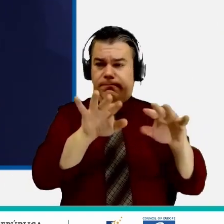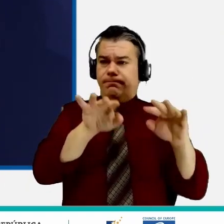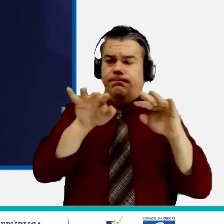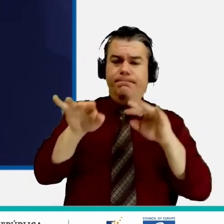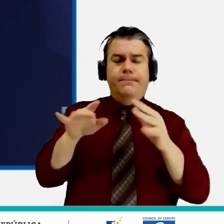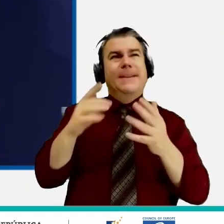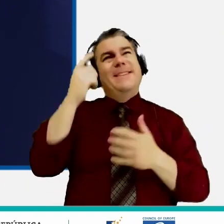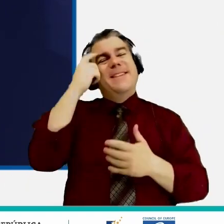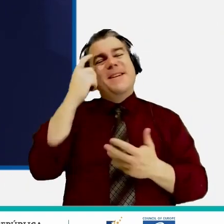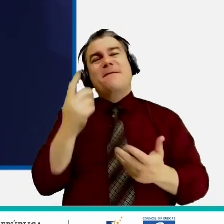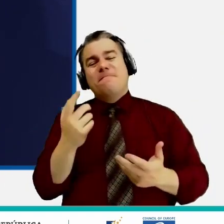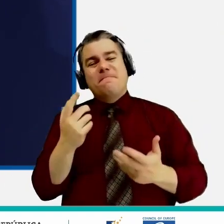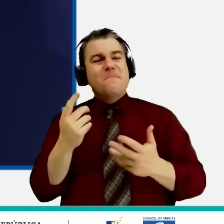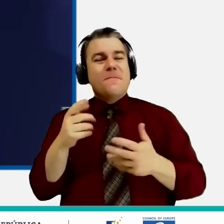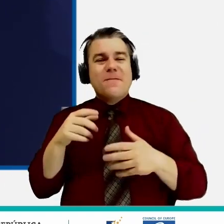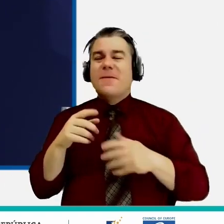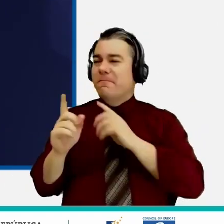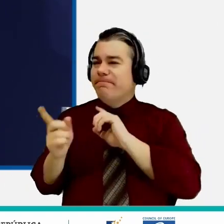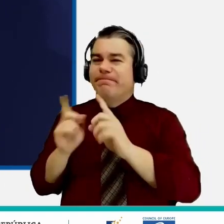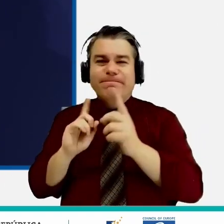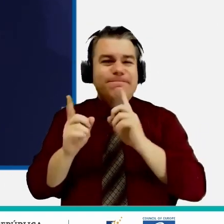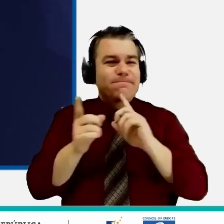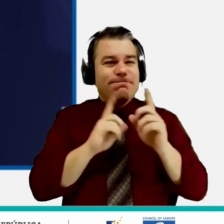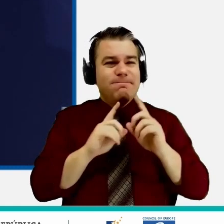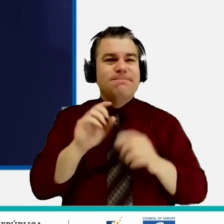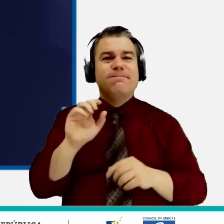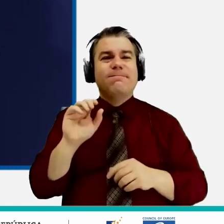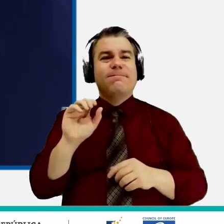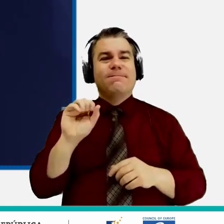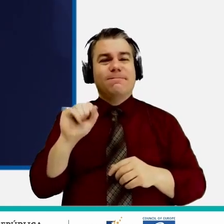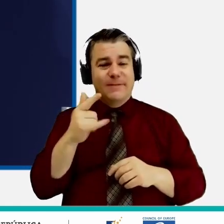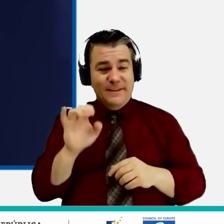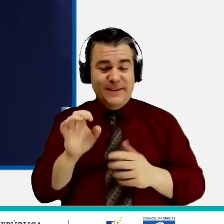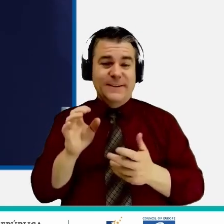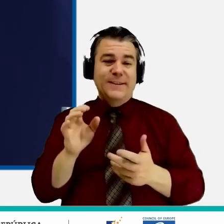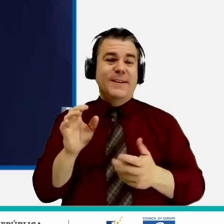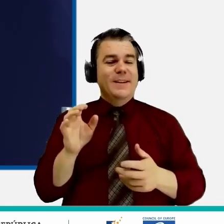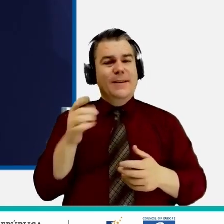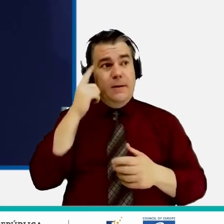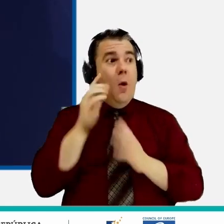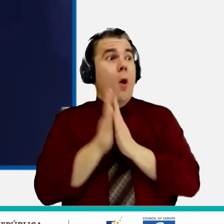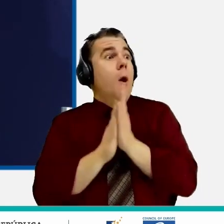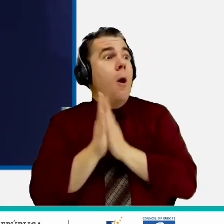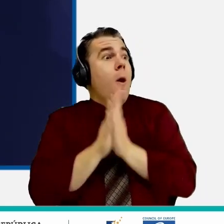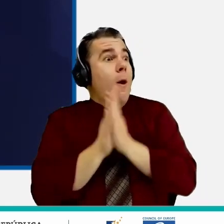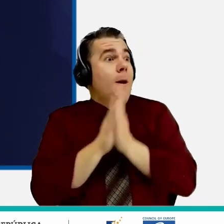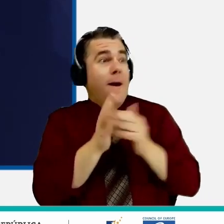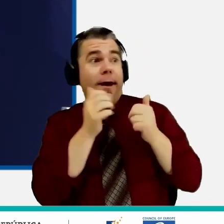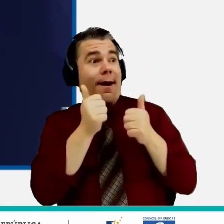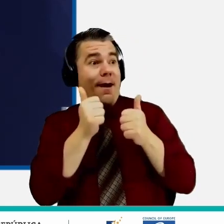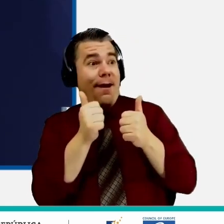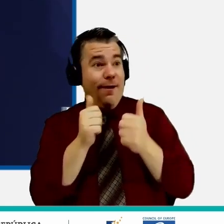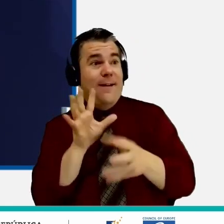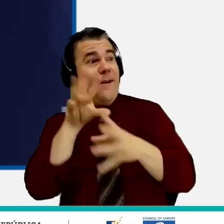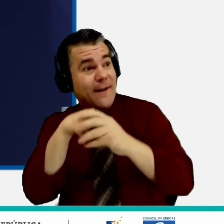about with people about the SDGs, and I see they're so eager to be part of that. There are so many